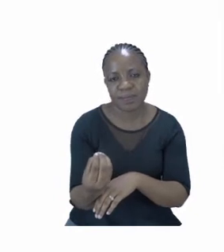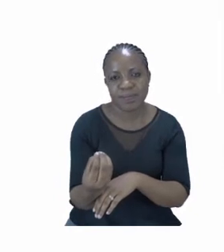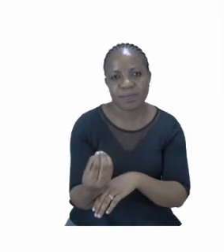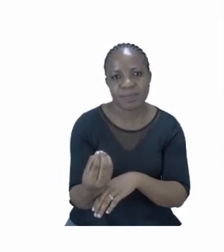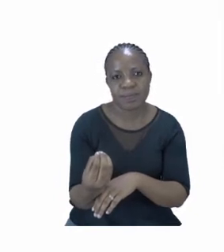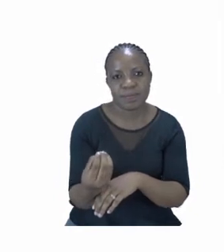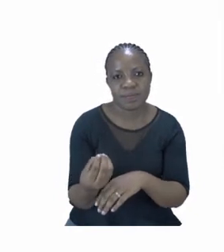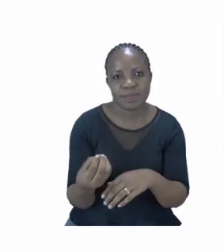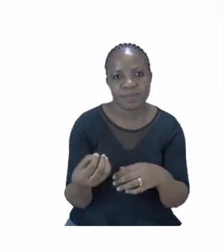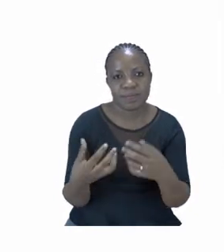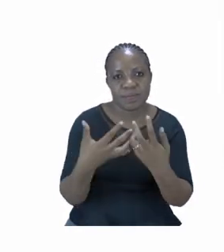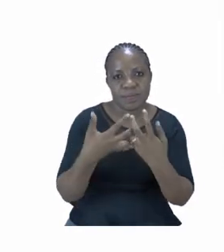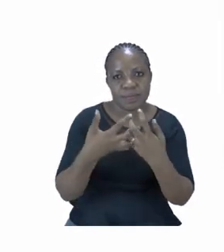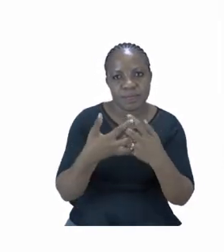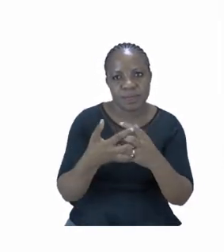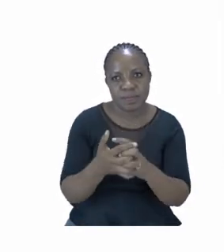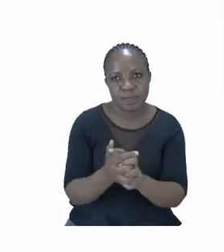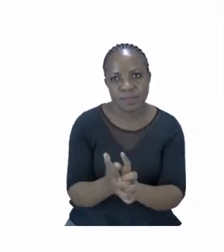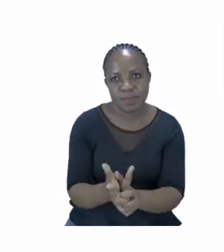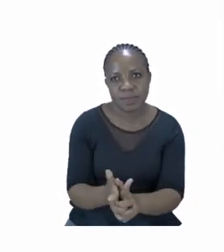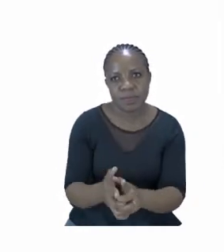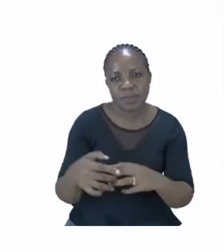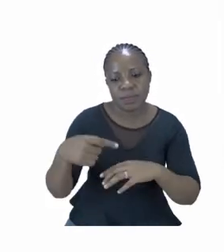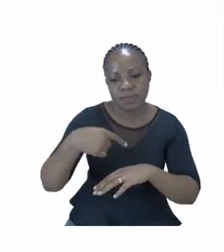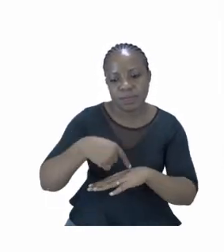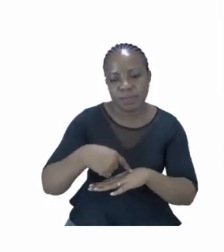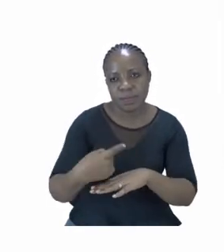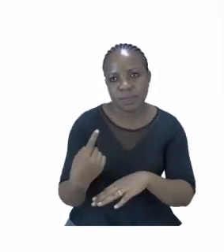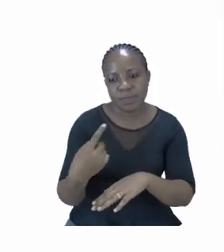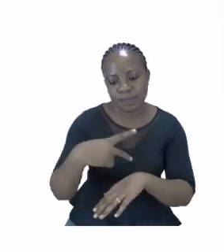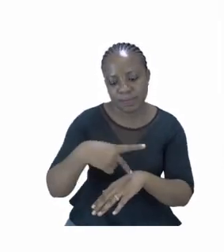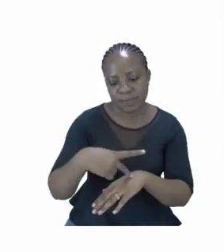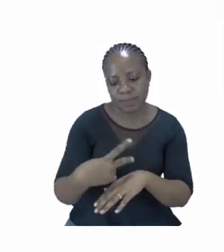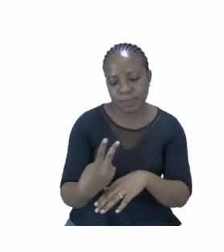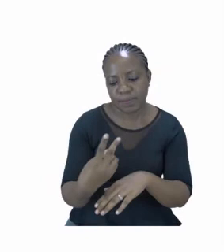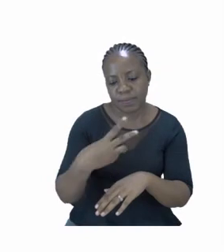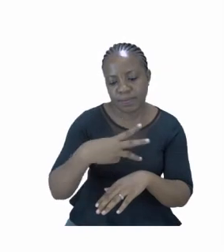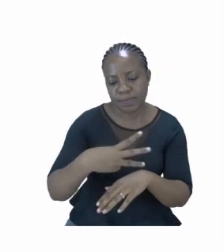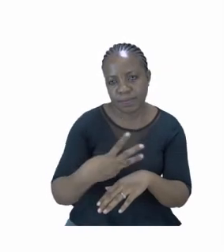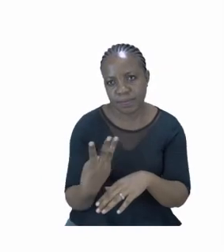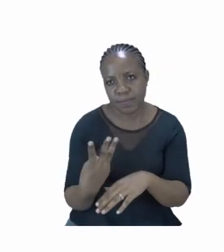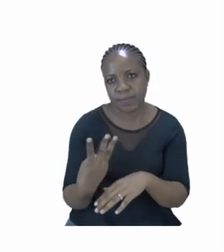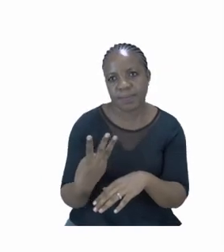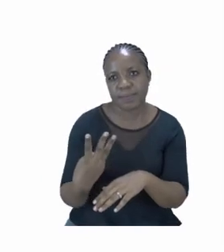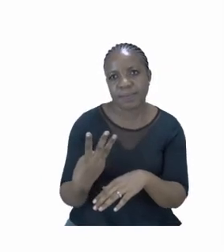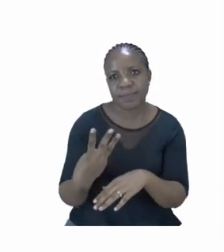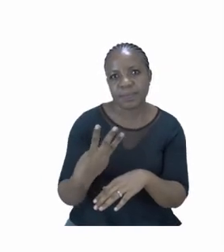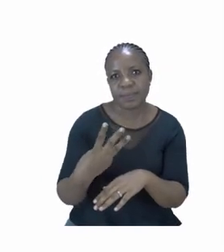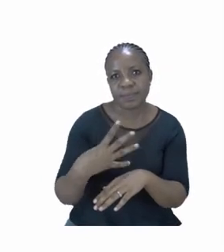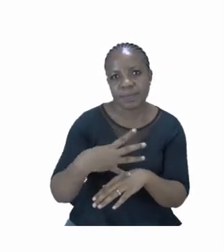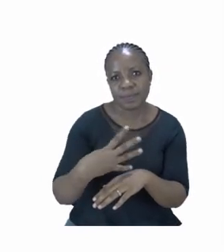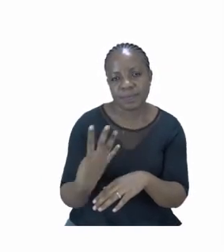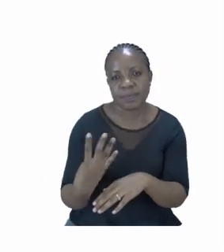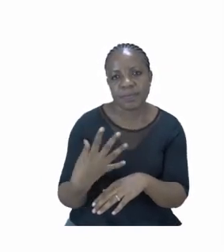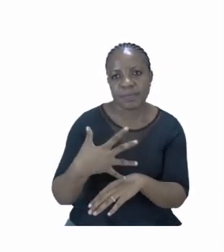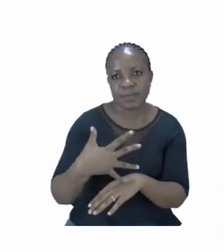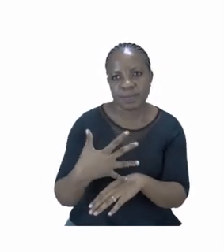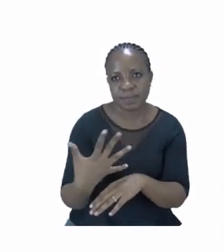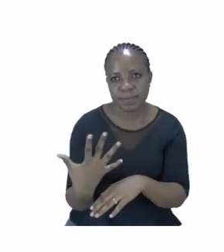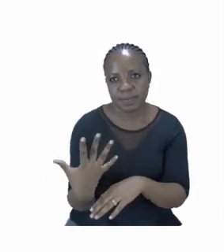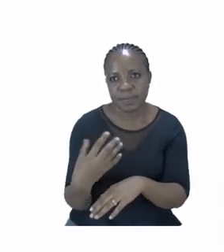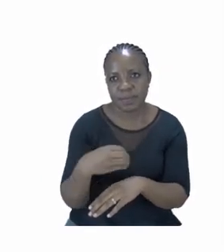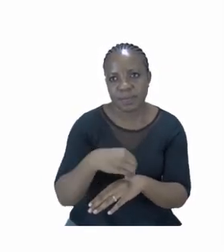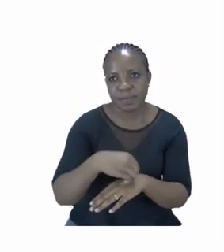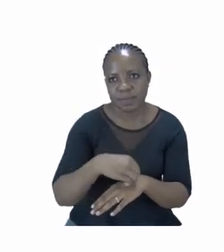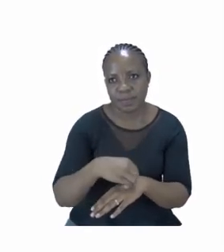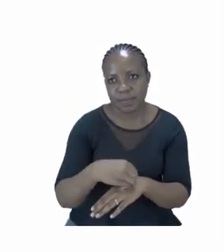Saturday. Sunday, Monday, Tuesday, Wednesday, Thursday,